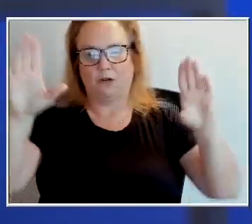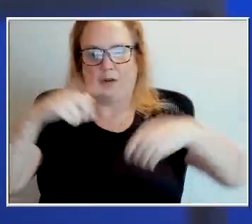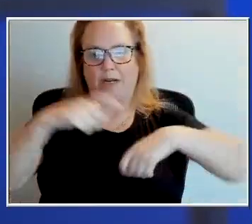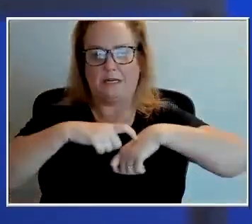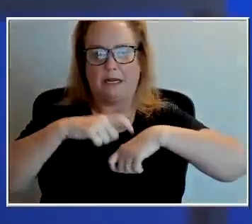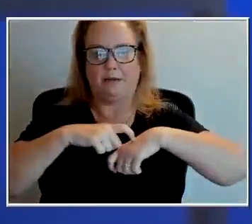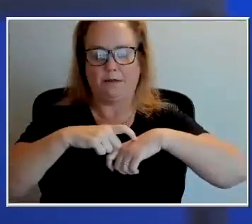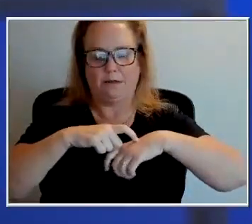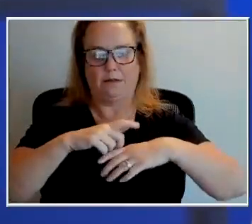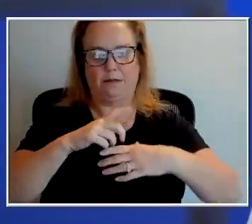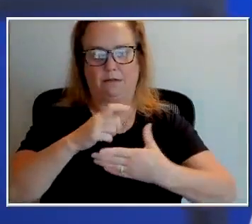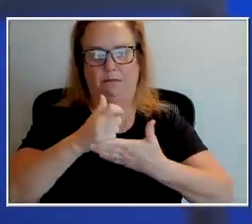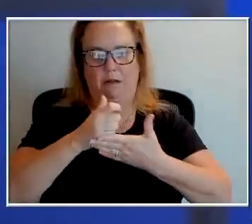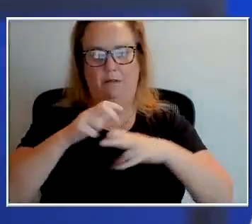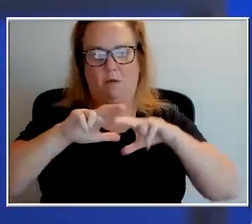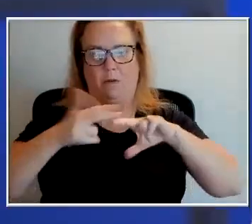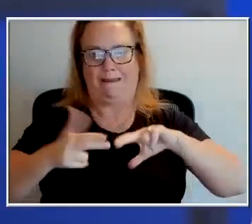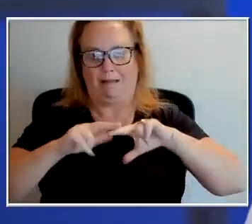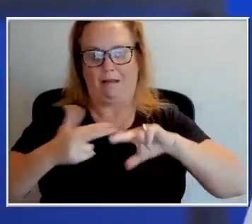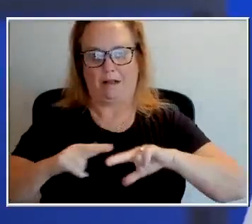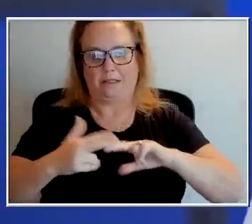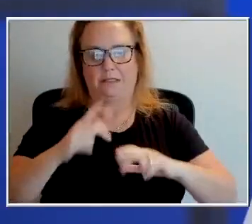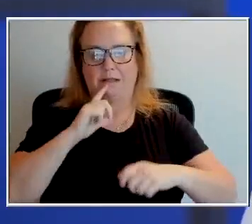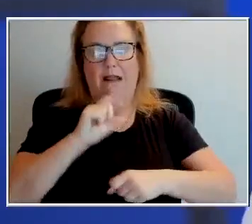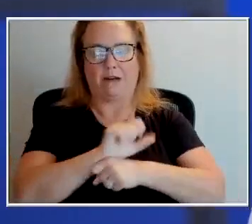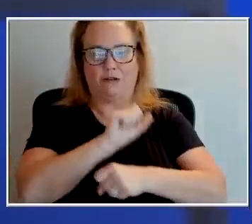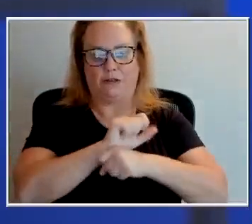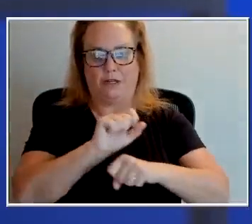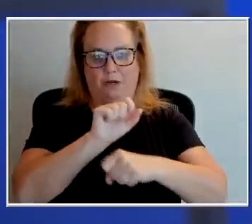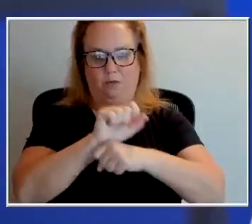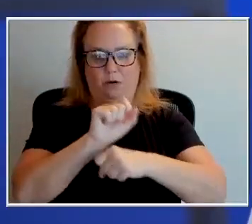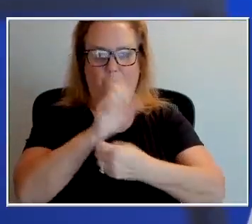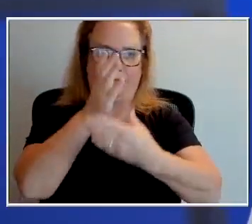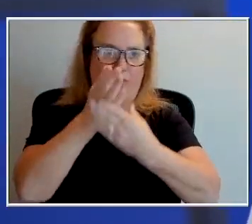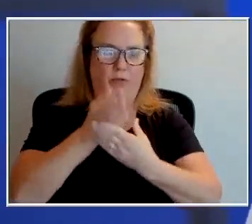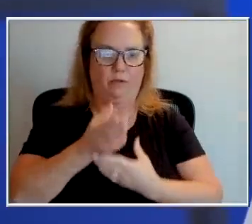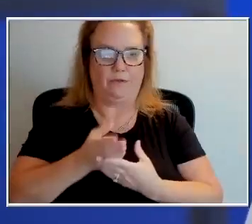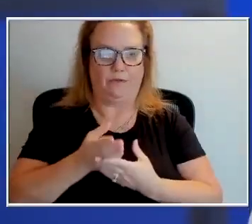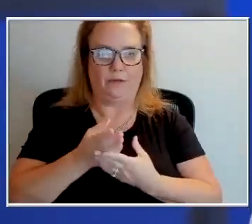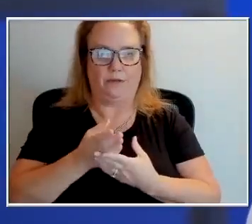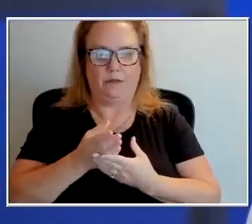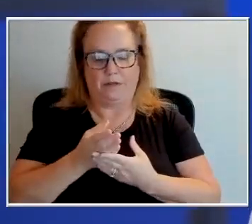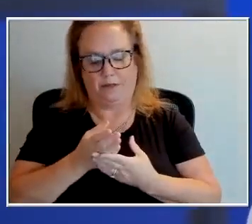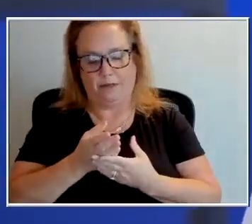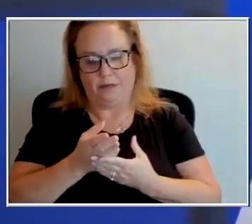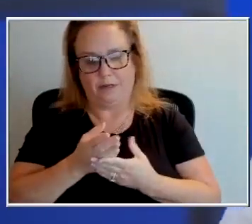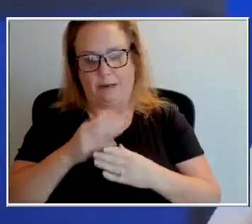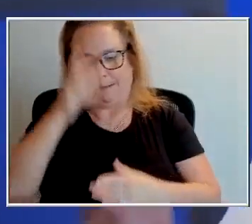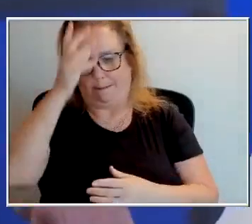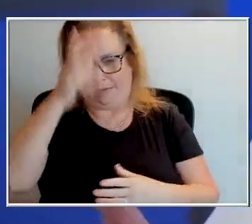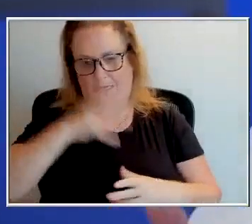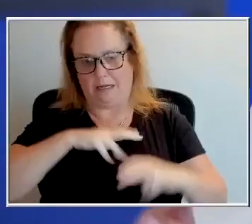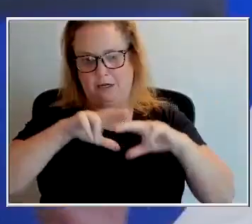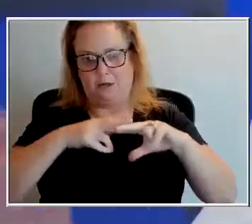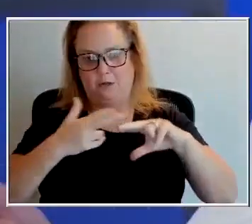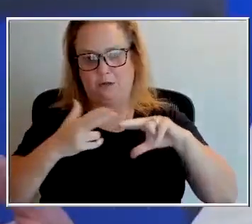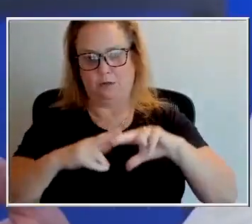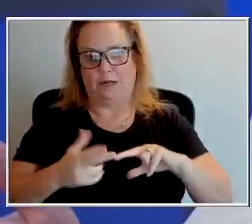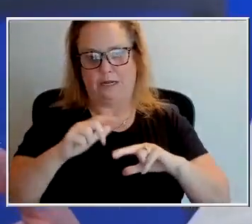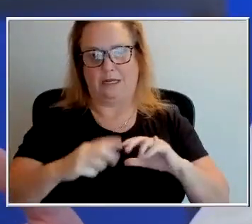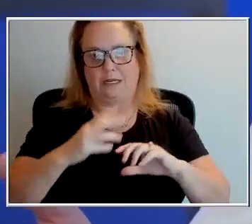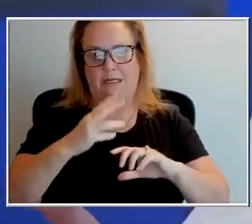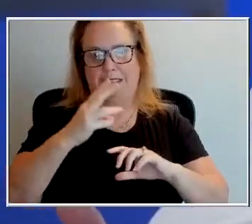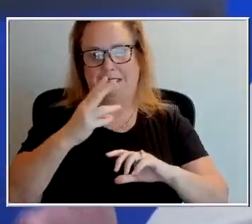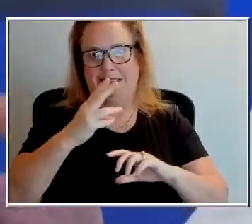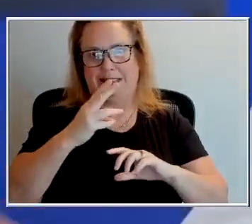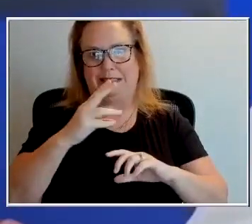interventions for weight loss that actually work. We prove, as proof of principle, men can lose weight in the 6 to 12 weeks